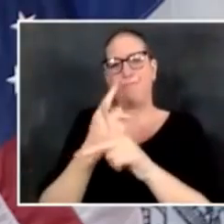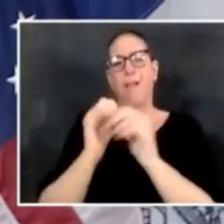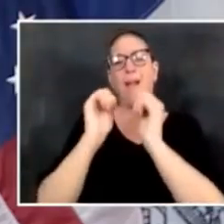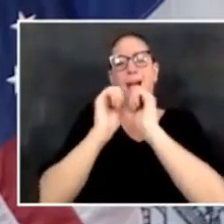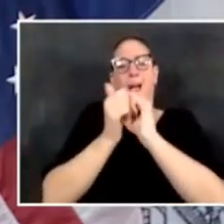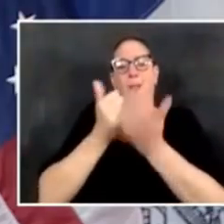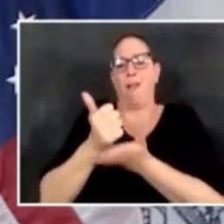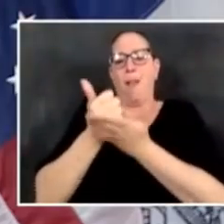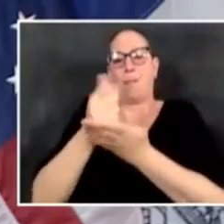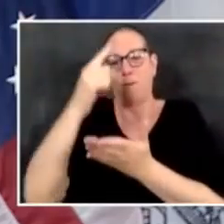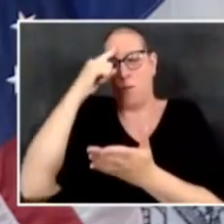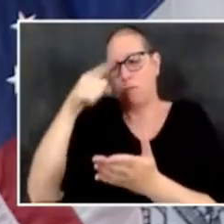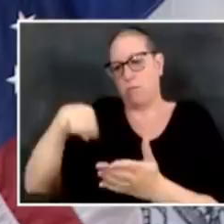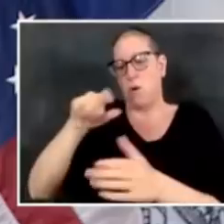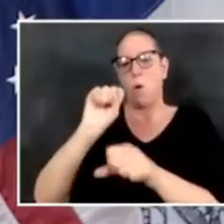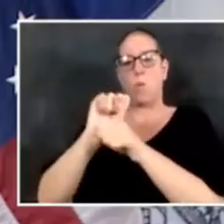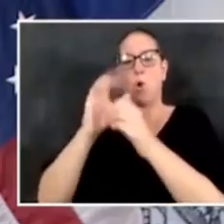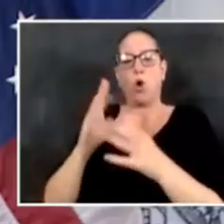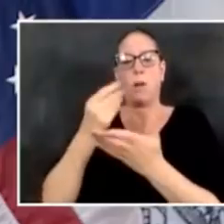add?